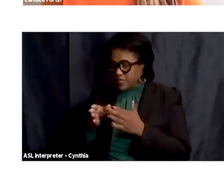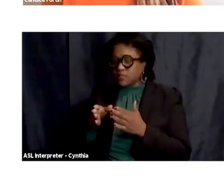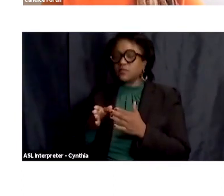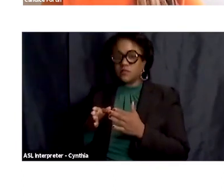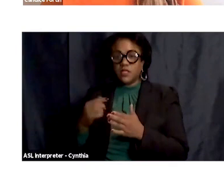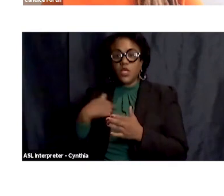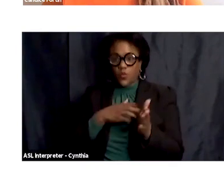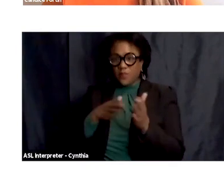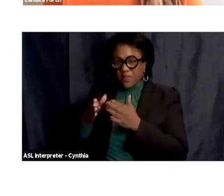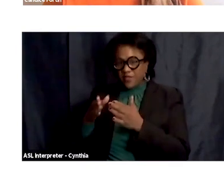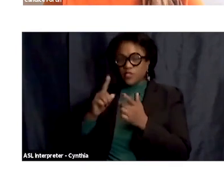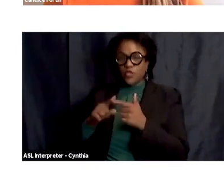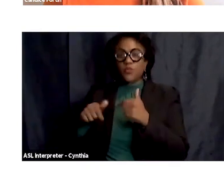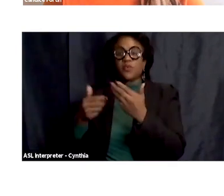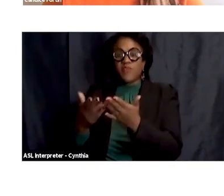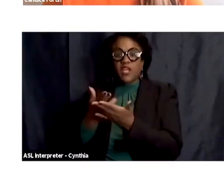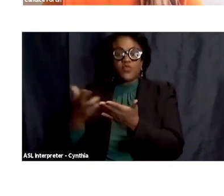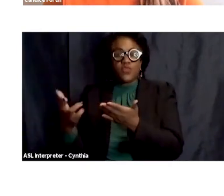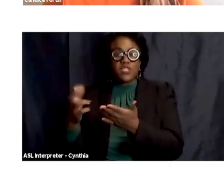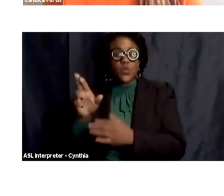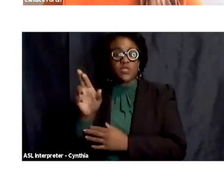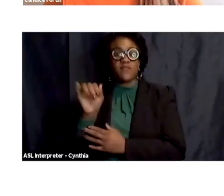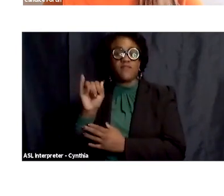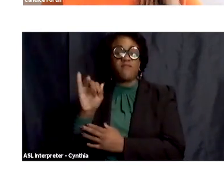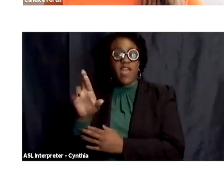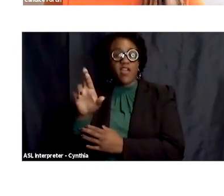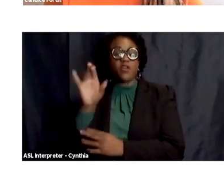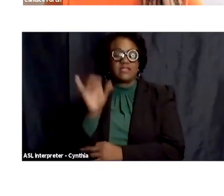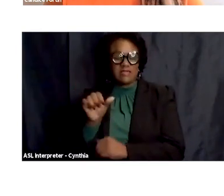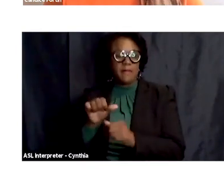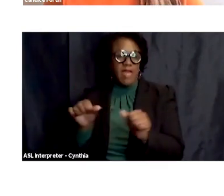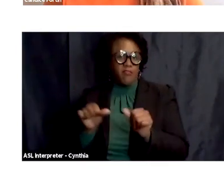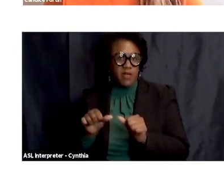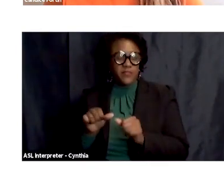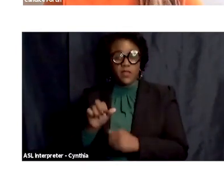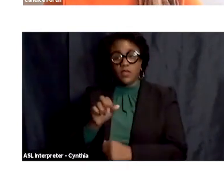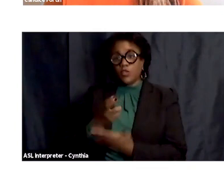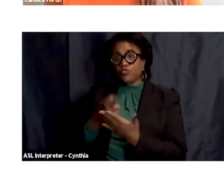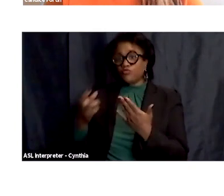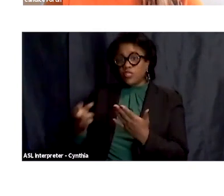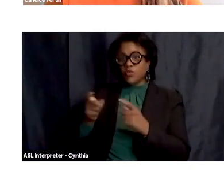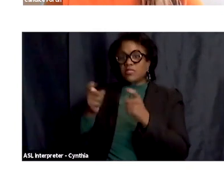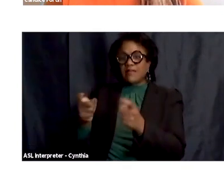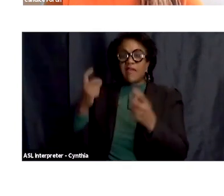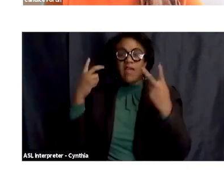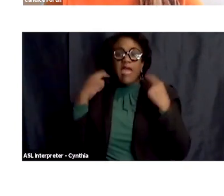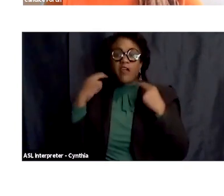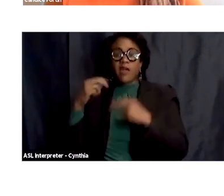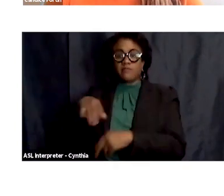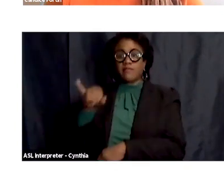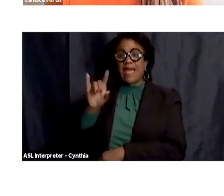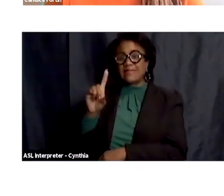we pivoted to providing a resource fair in that same area. The resource fair provided haircuts, IDs,